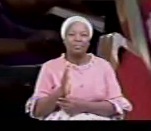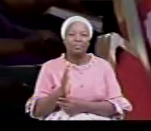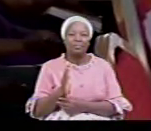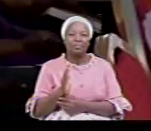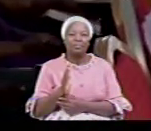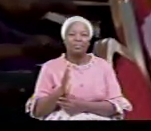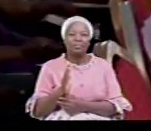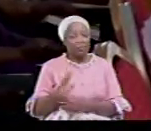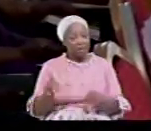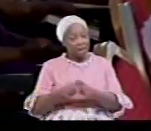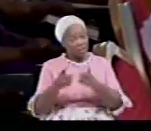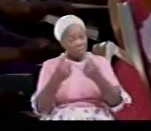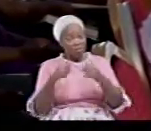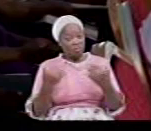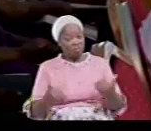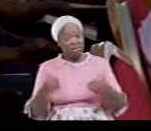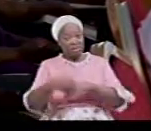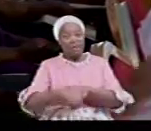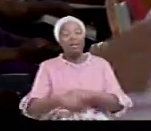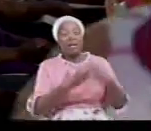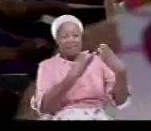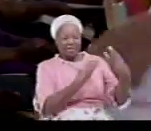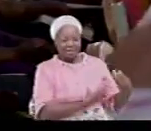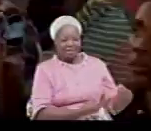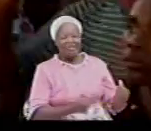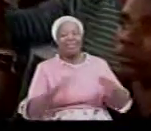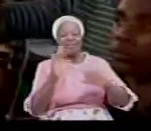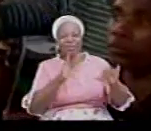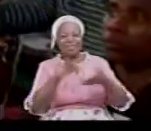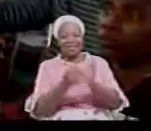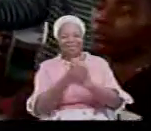As you come tonight, tender mercy.